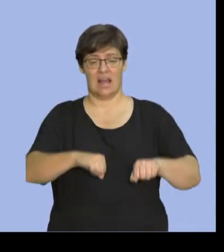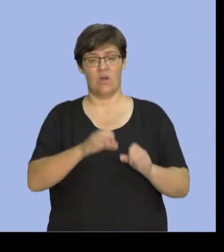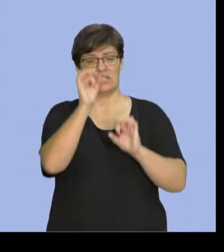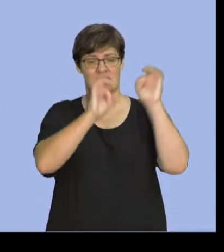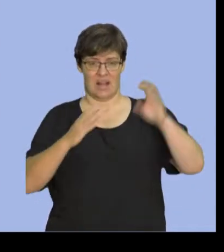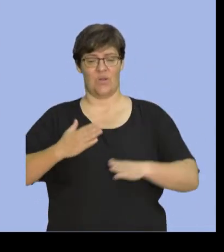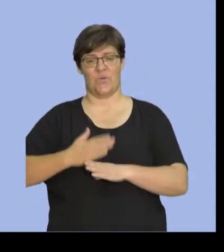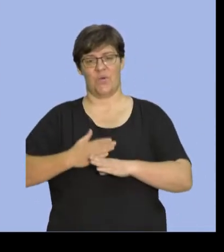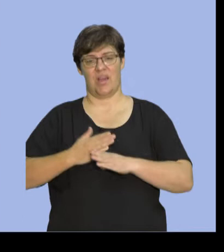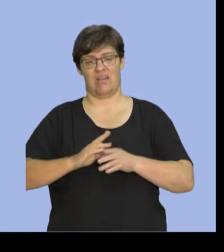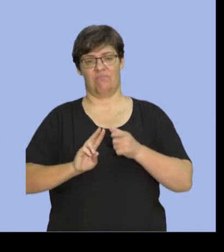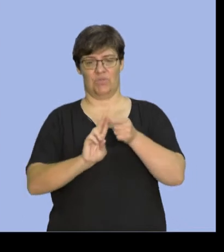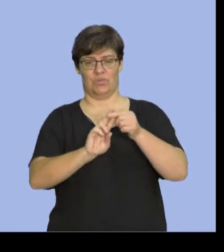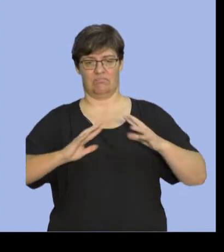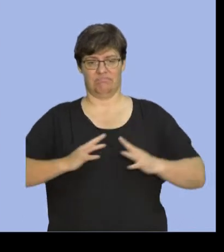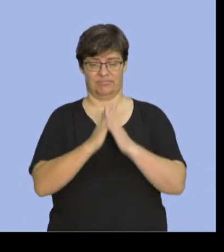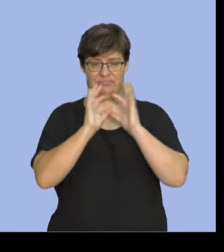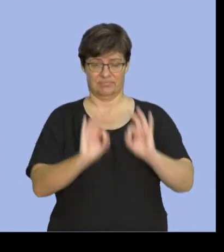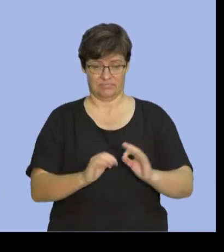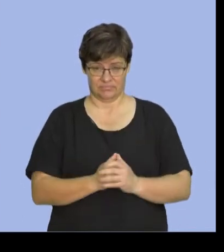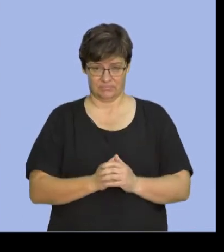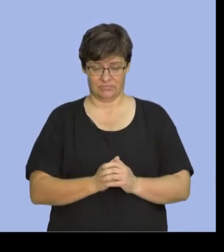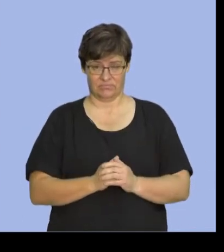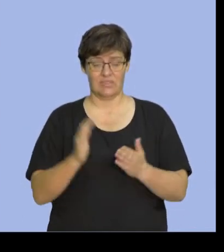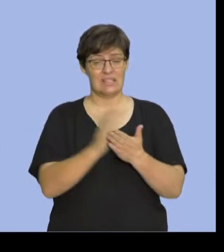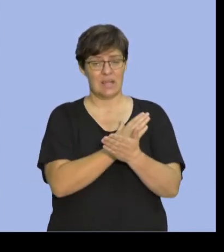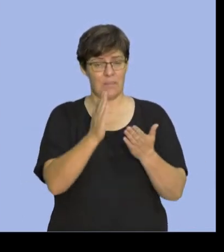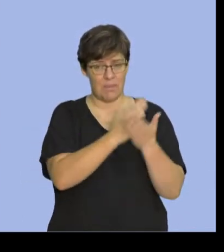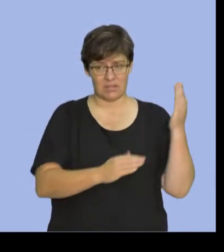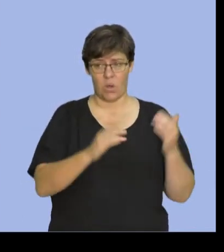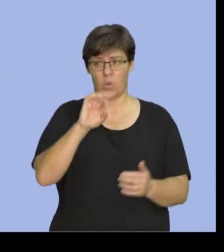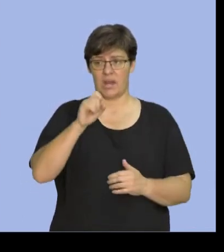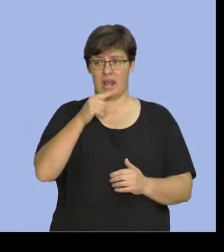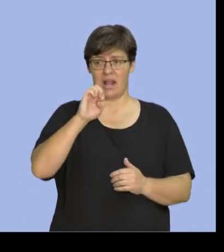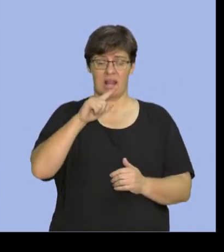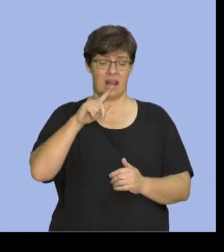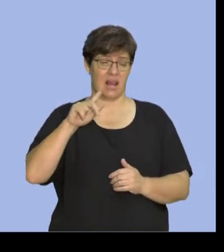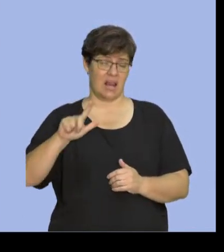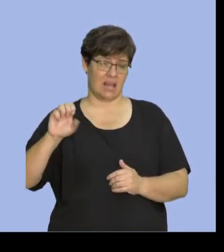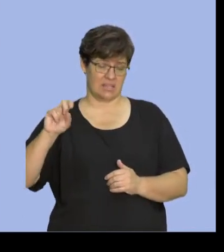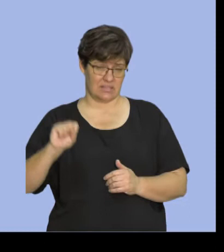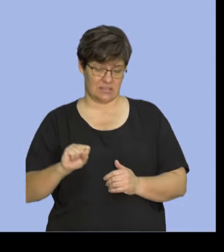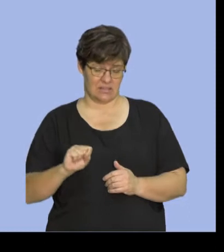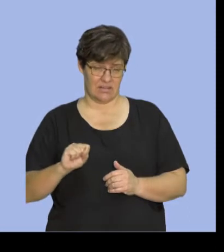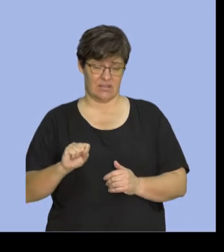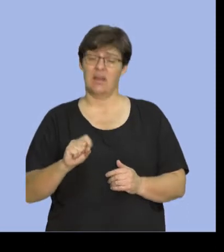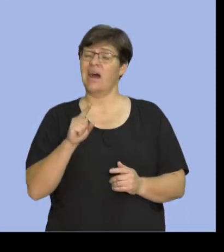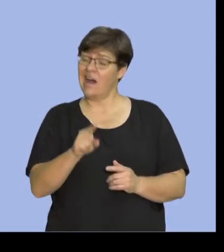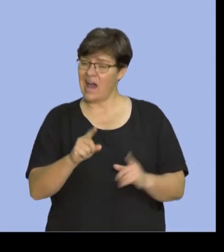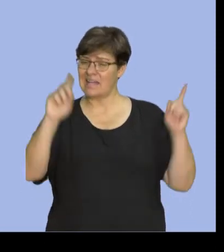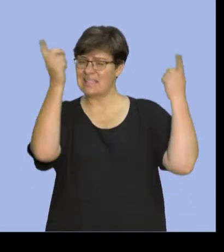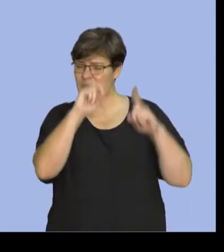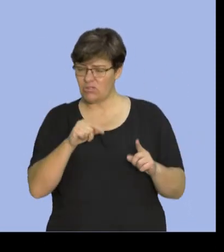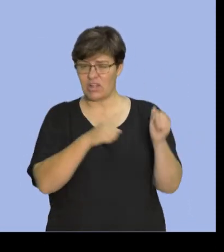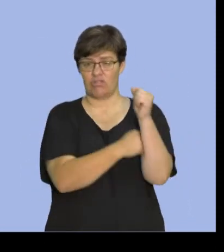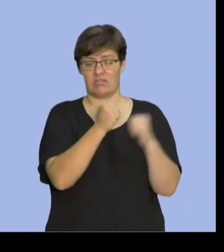function as a unit. Some of these parts are called organelles, as I've pointed out, and are specialized structures that